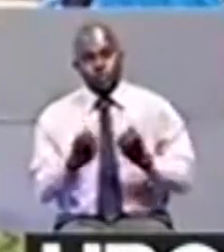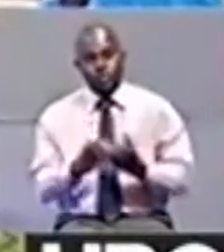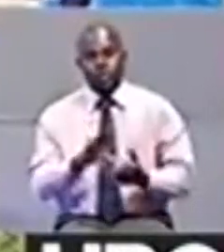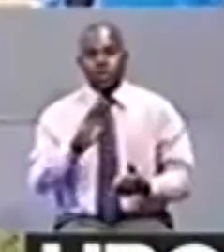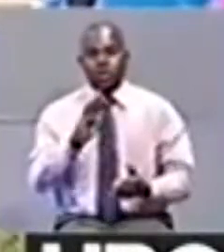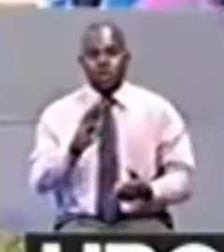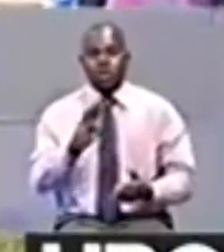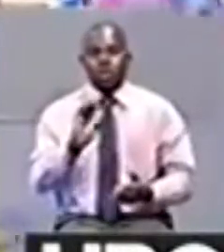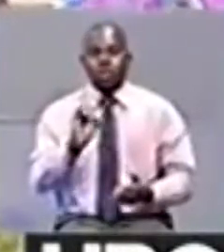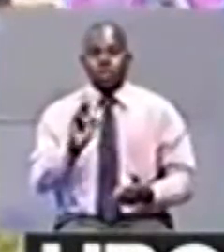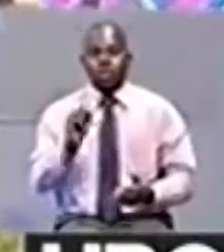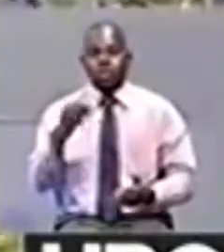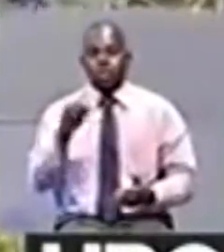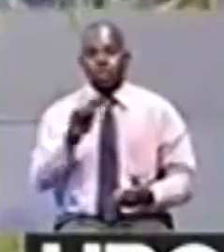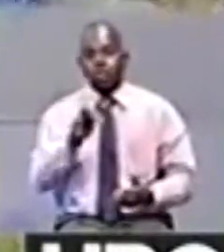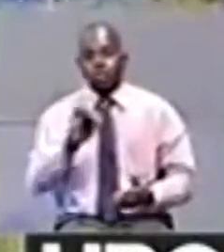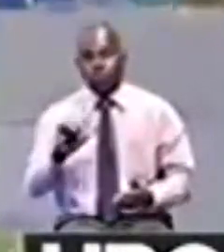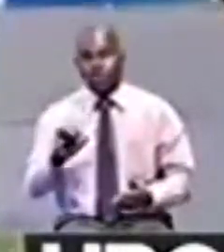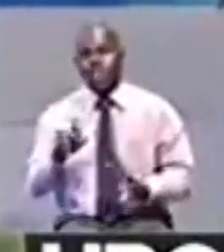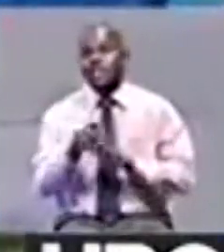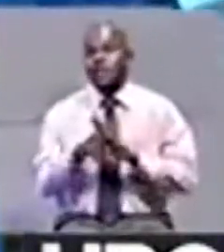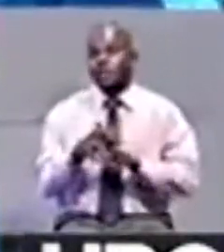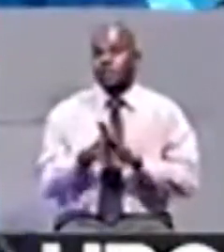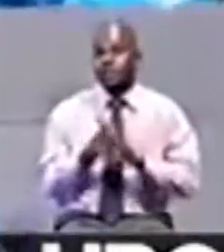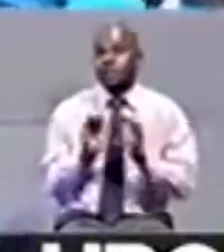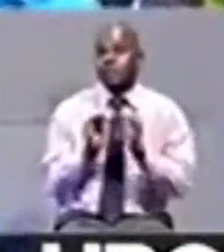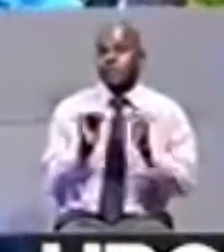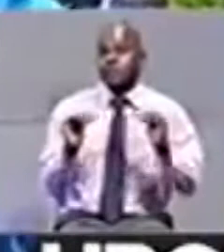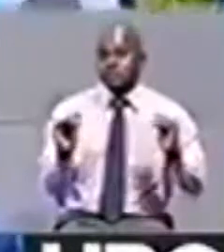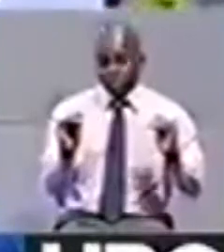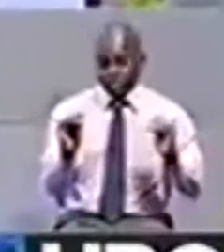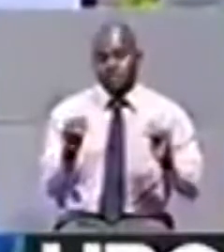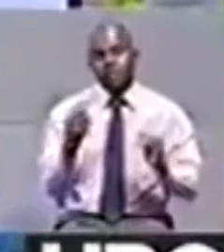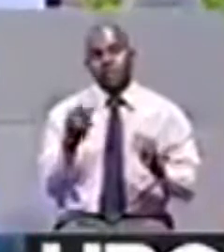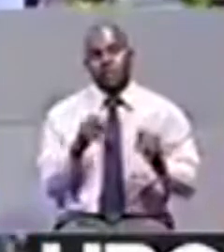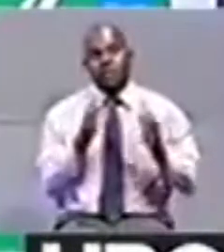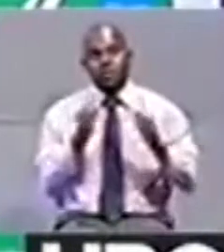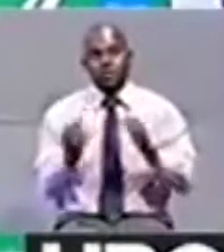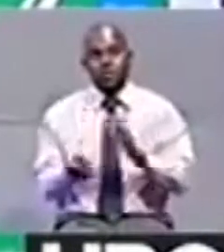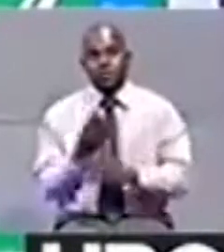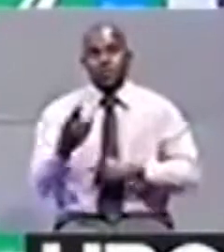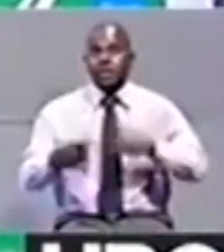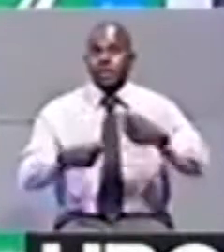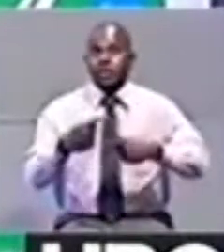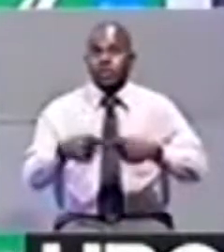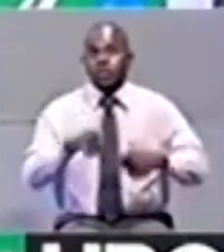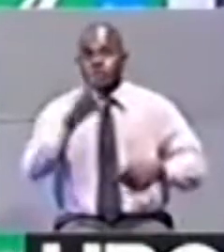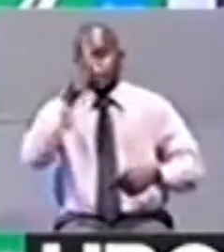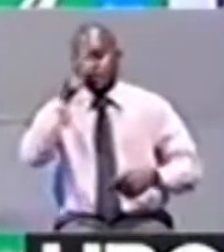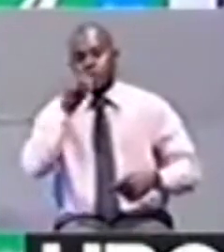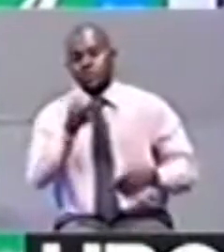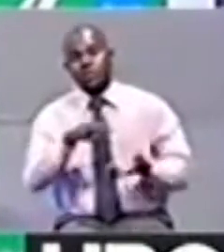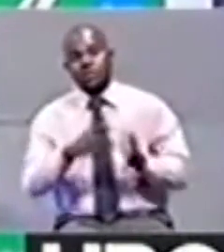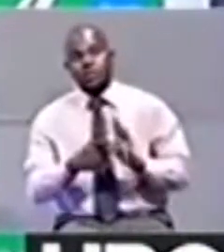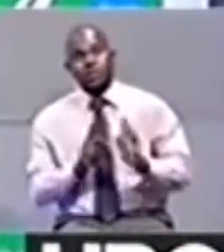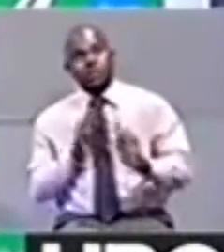Mpigi District on the formation of a community bank at parish level. Through phase 2 of establishment of sustainable model villages, this project aims